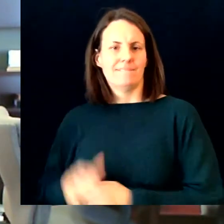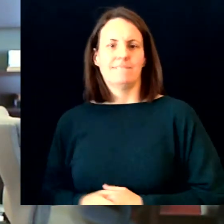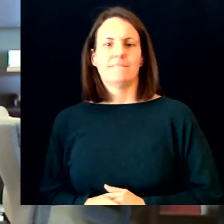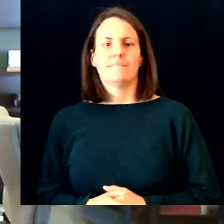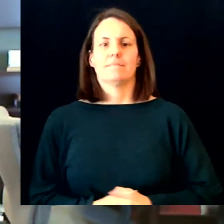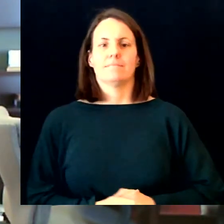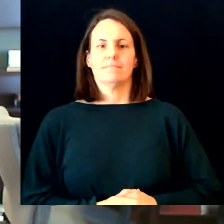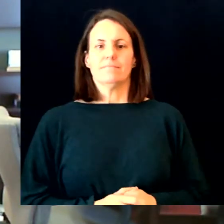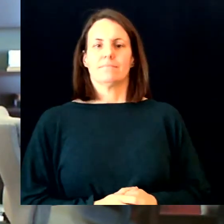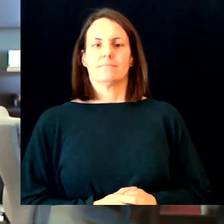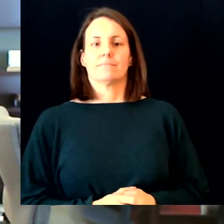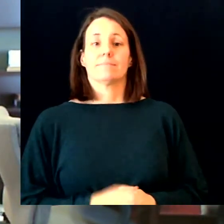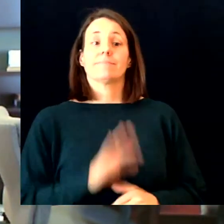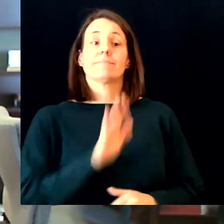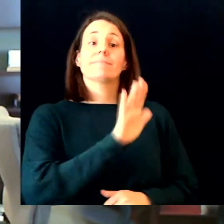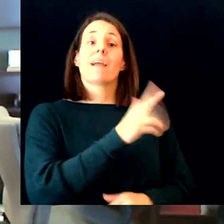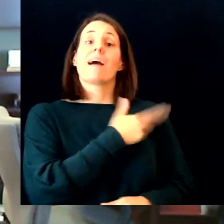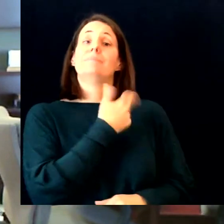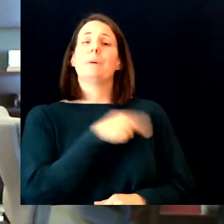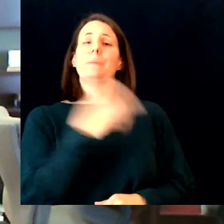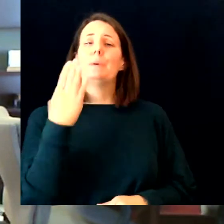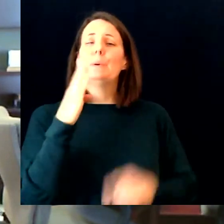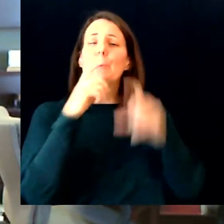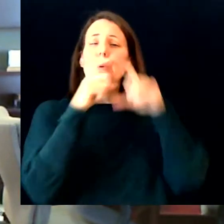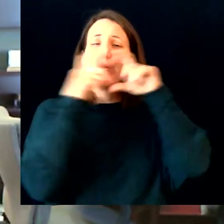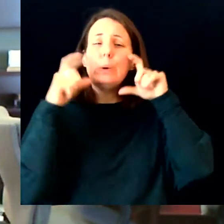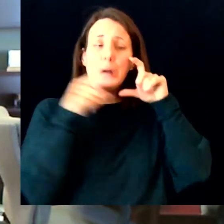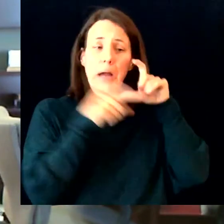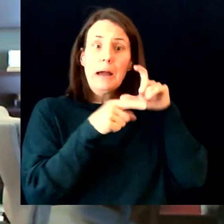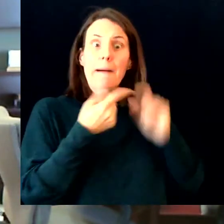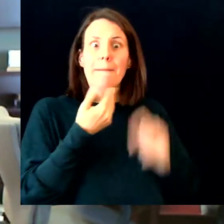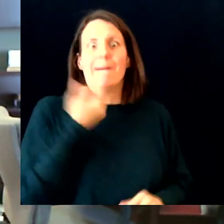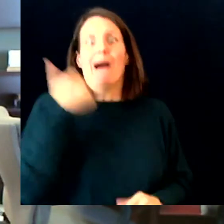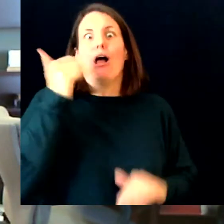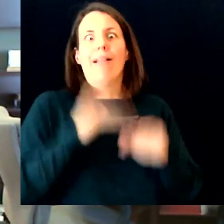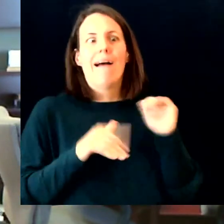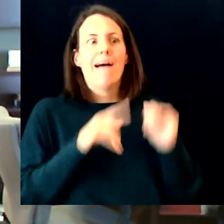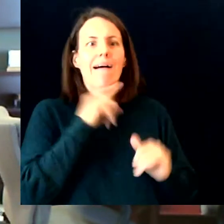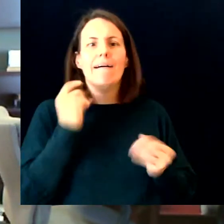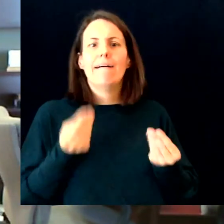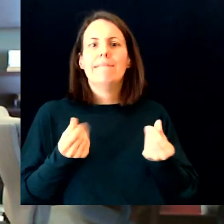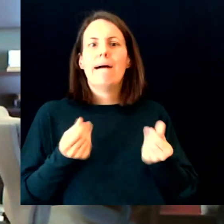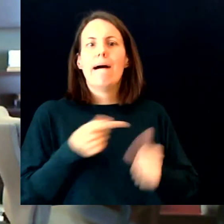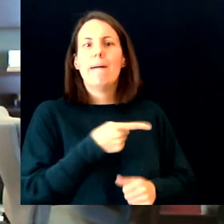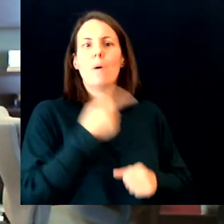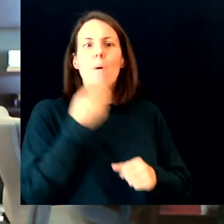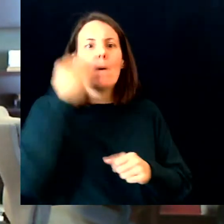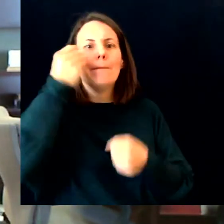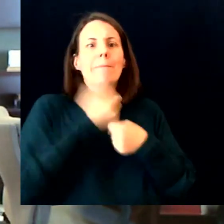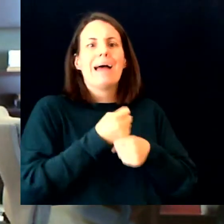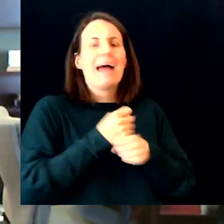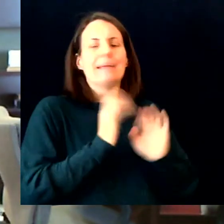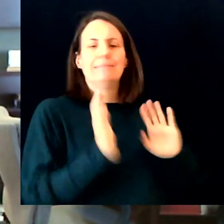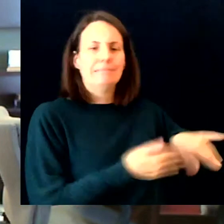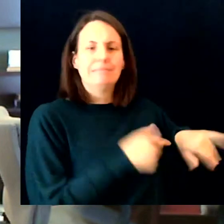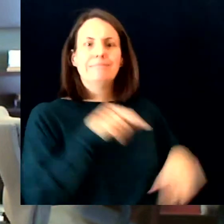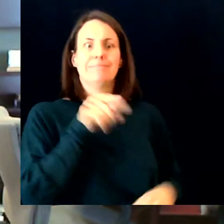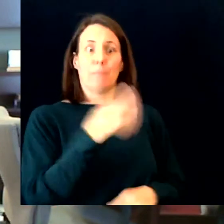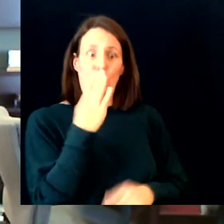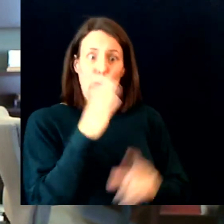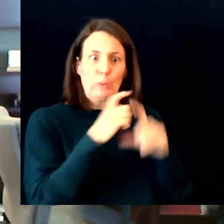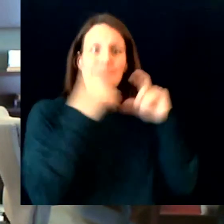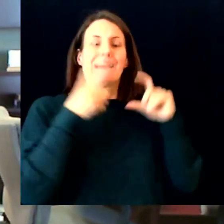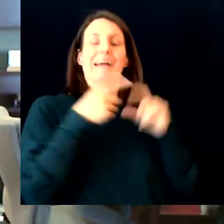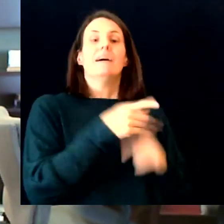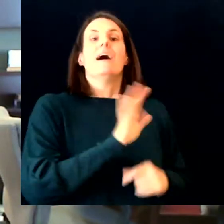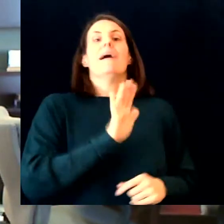that any mask is better than no mask when protecting yourself from COVID-19. Getting vaccinated and getting a